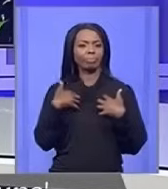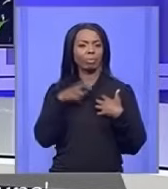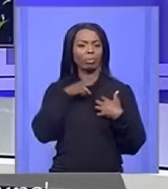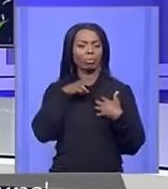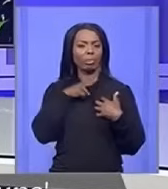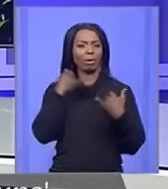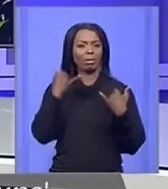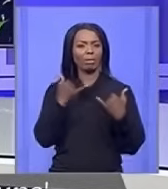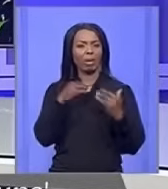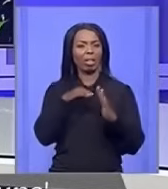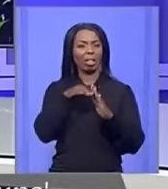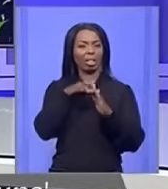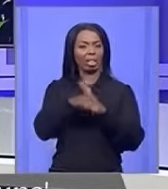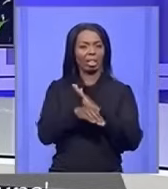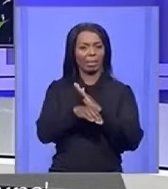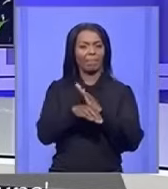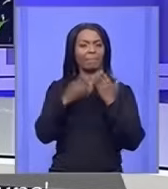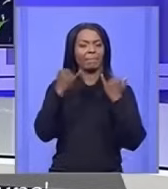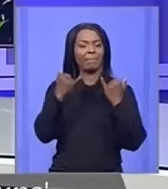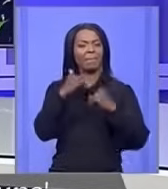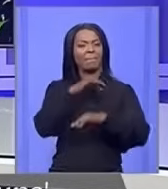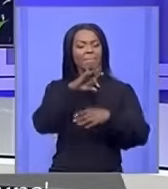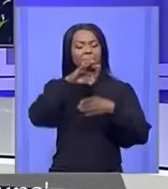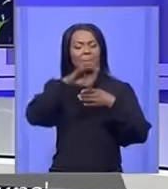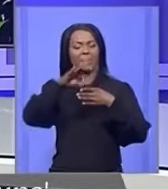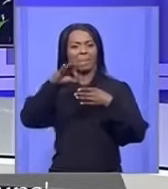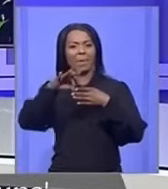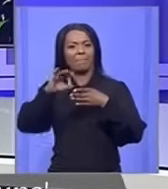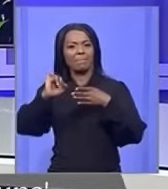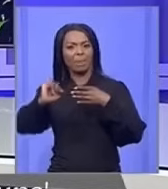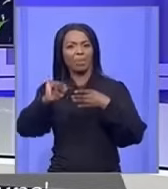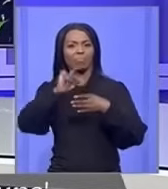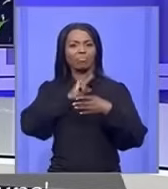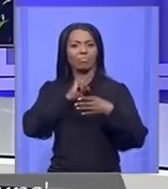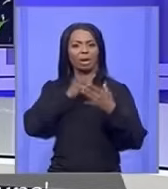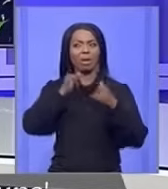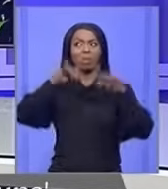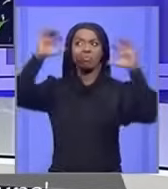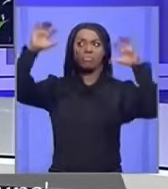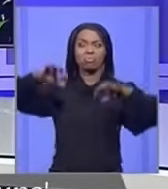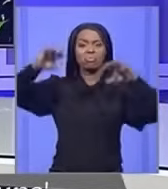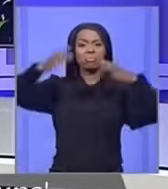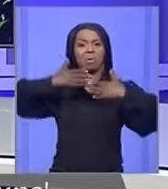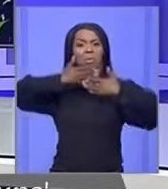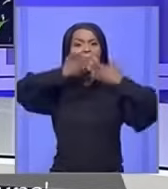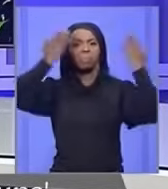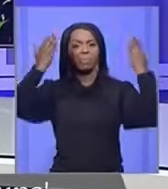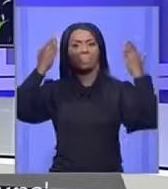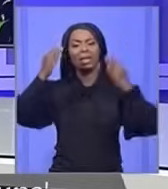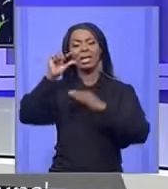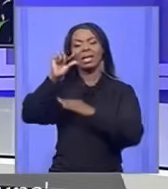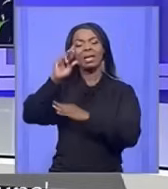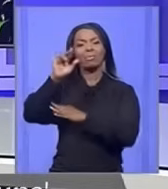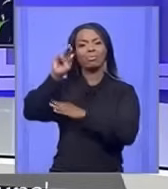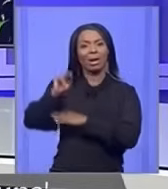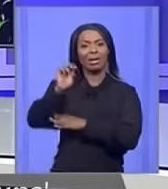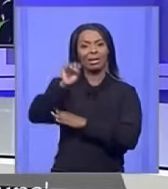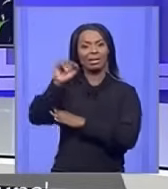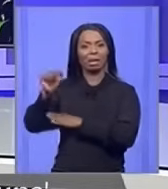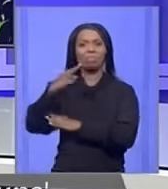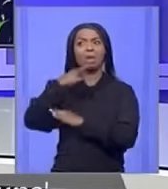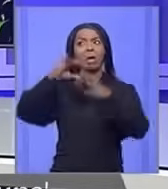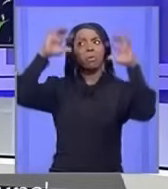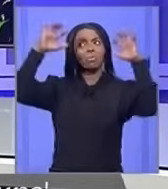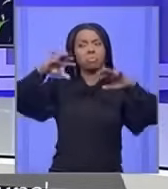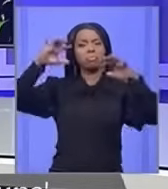ka lahlegelwa ke tšweletšo ya dibjala tša bona ka lebaka la tlhokego ya pula. Grain SA e re e hloka pula ye nngwe